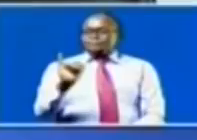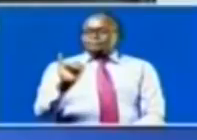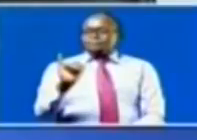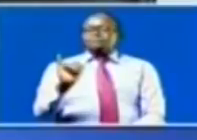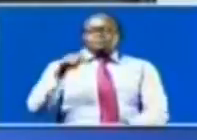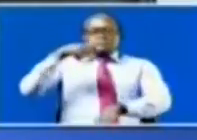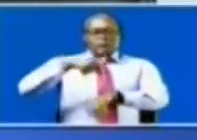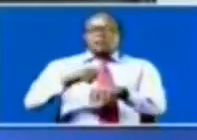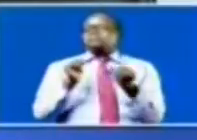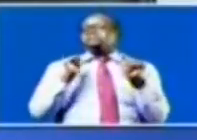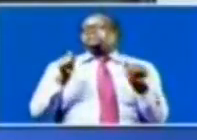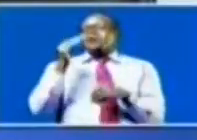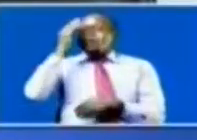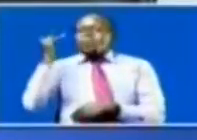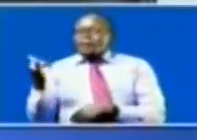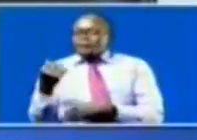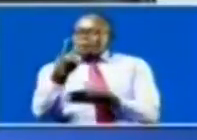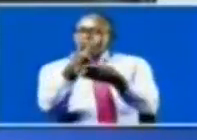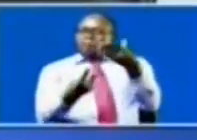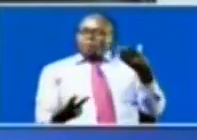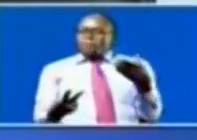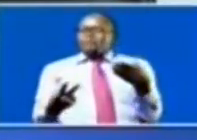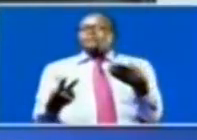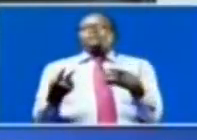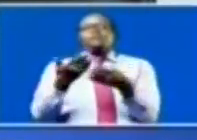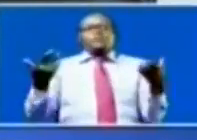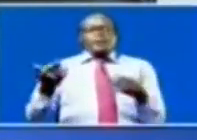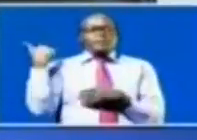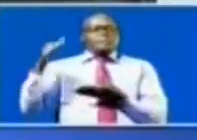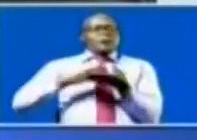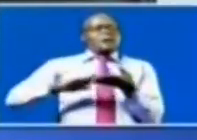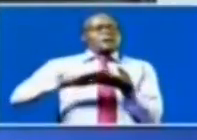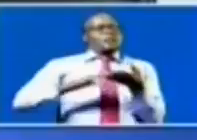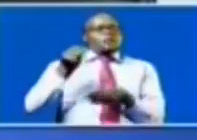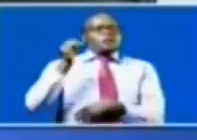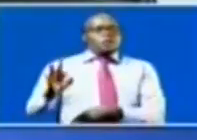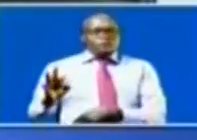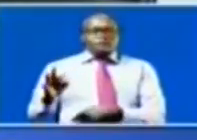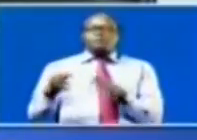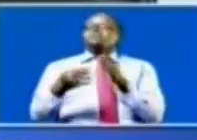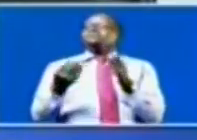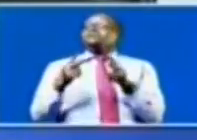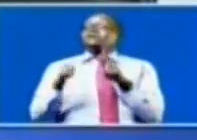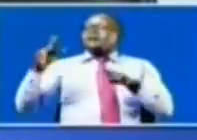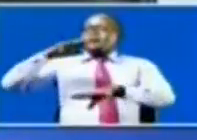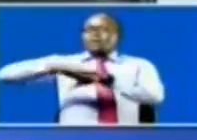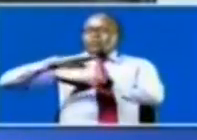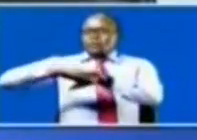it is timely because the two come from a background of very good